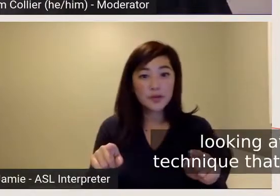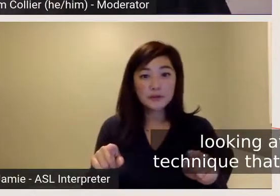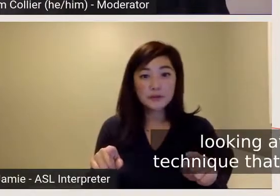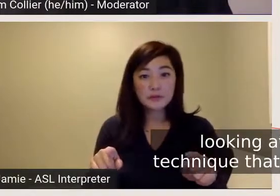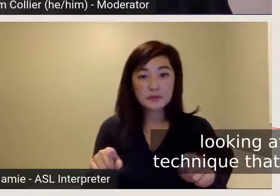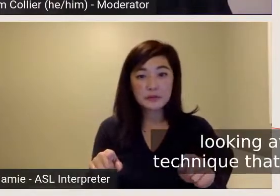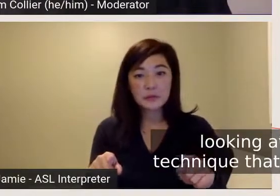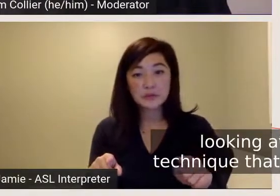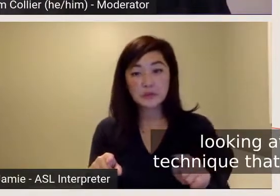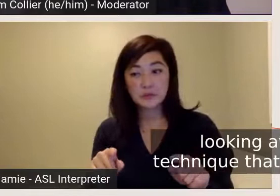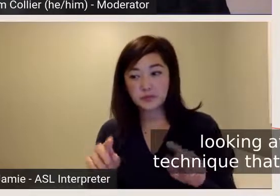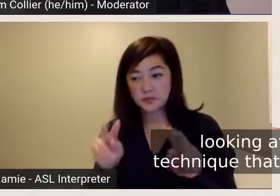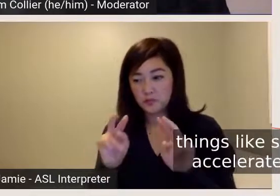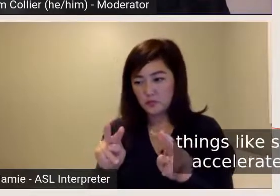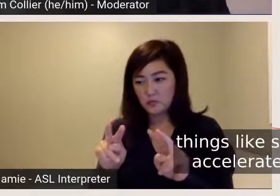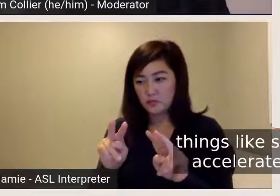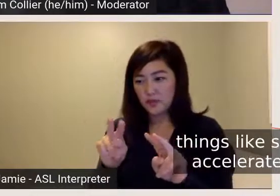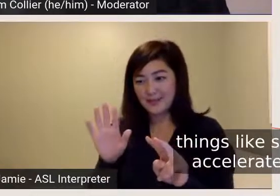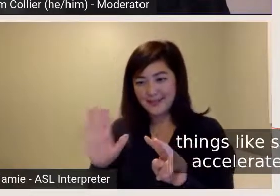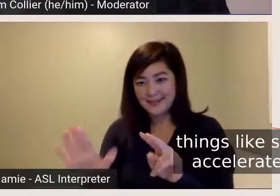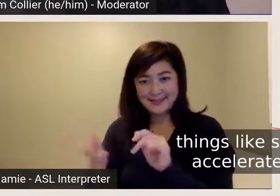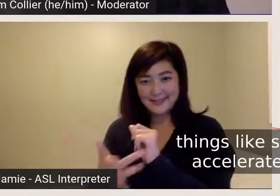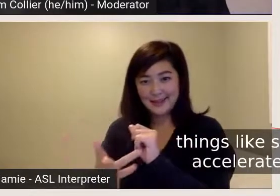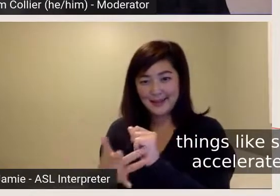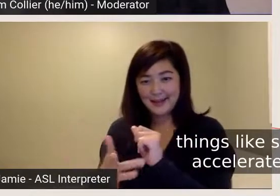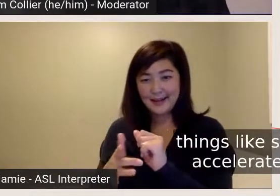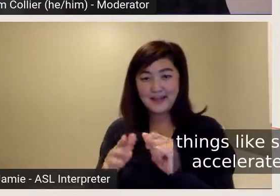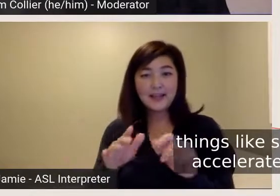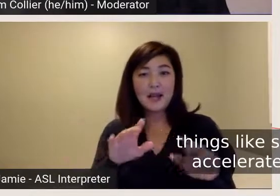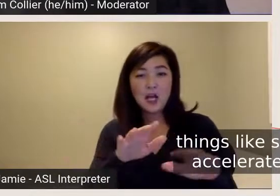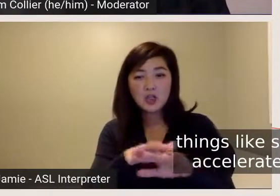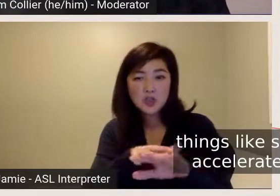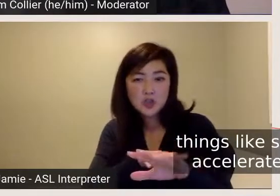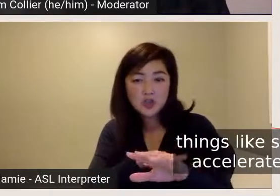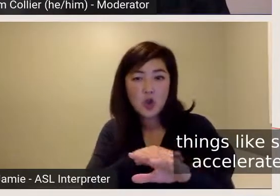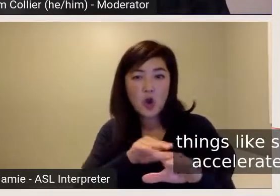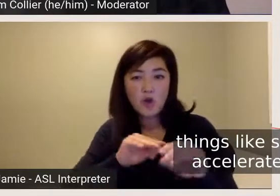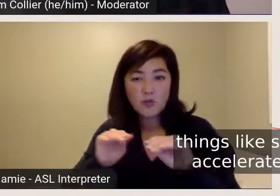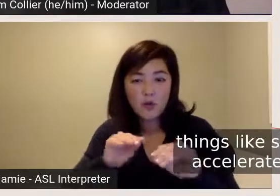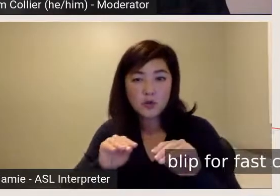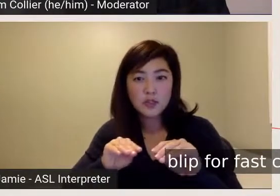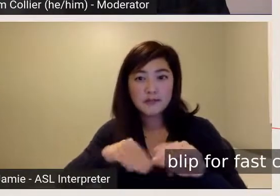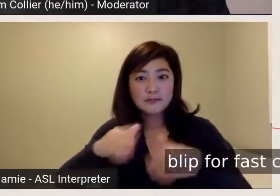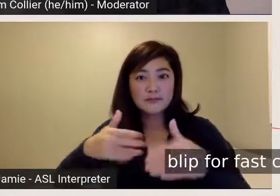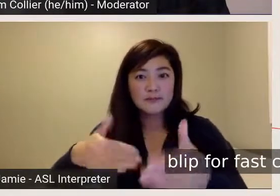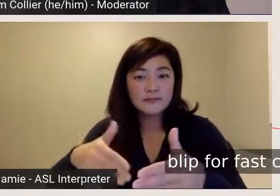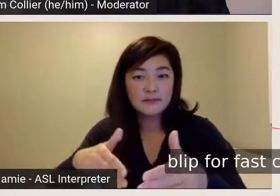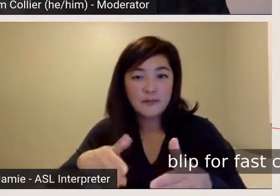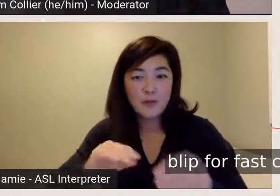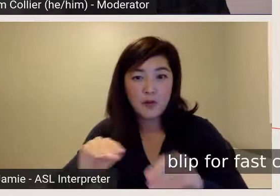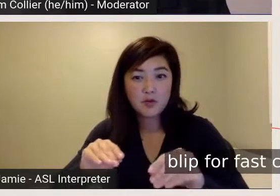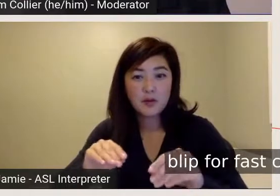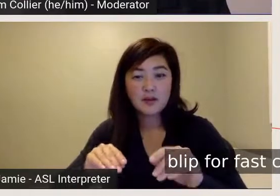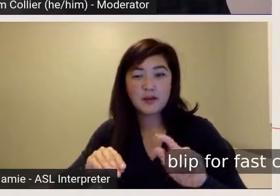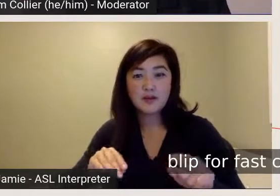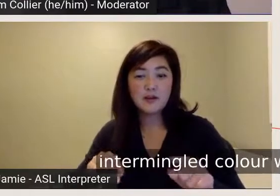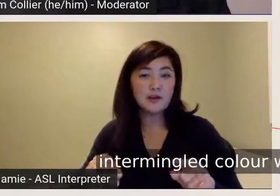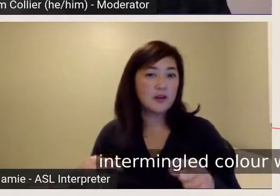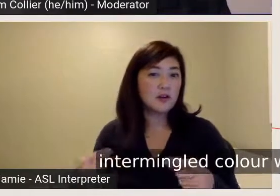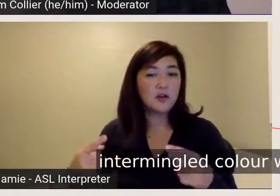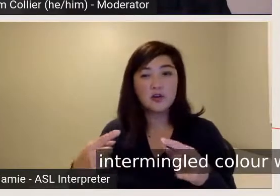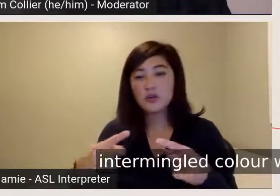at the film technique that he was using, things like slow motion, accelerated motion, blip-vert, fast